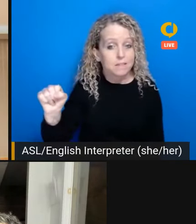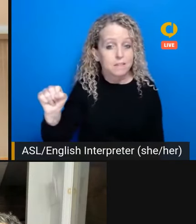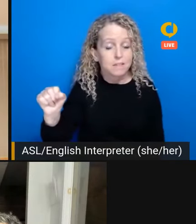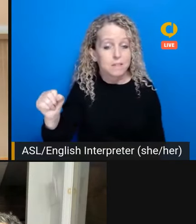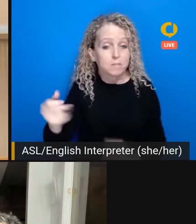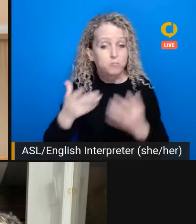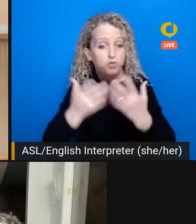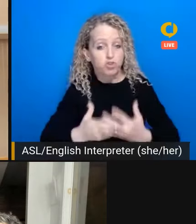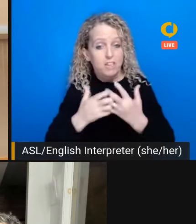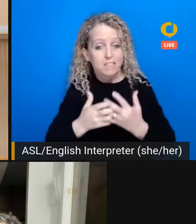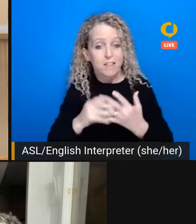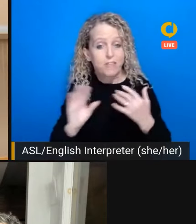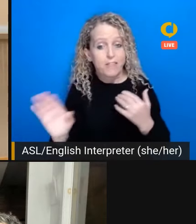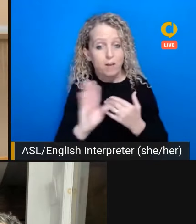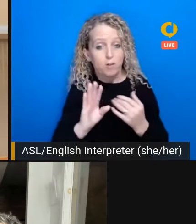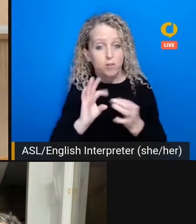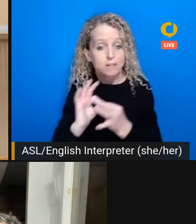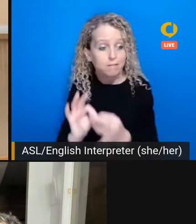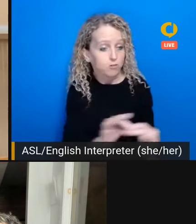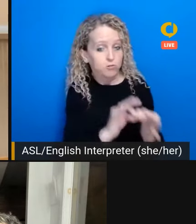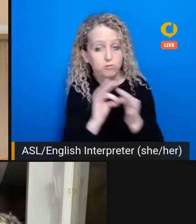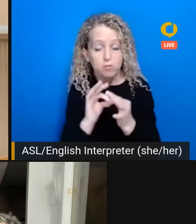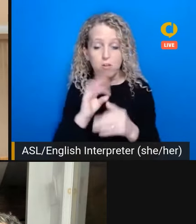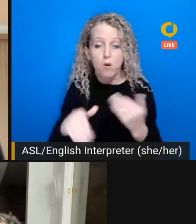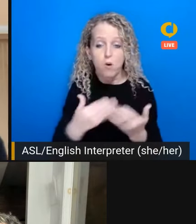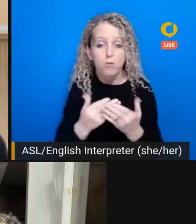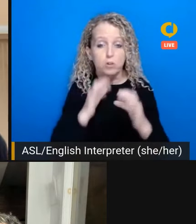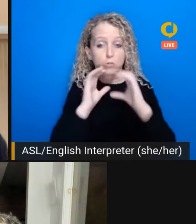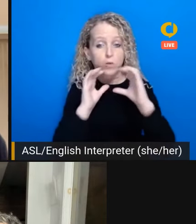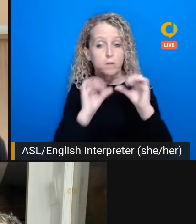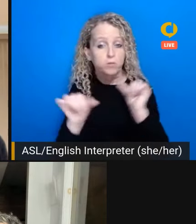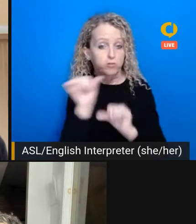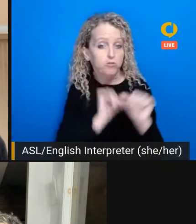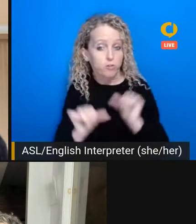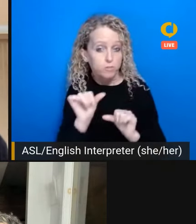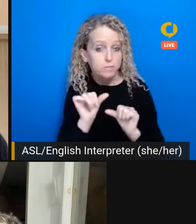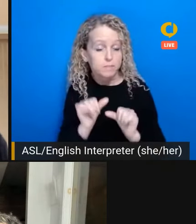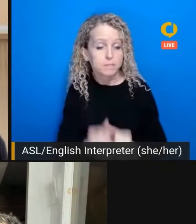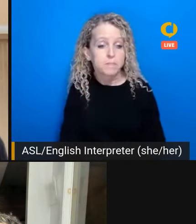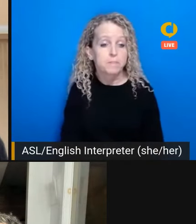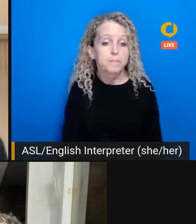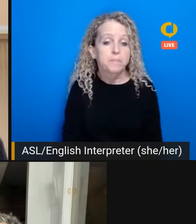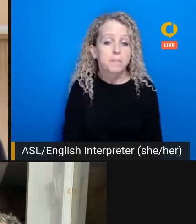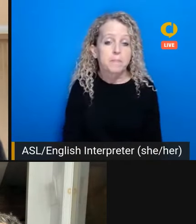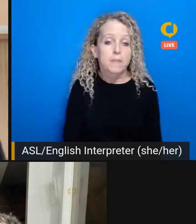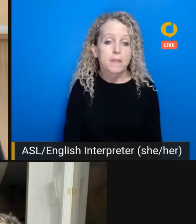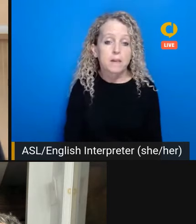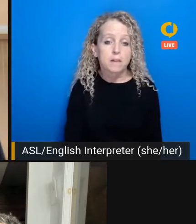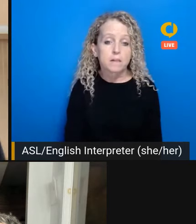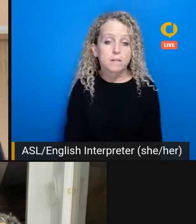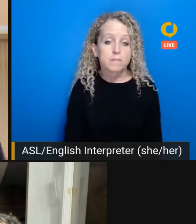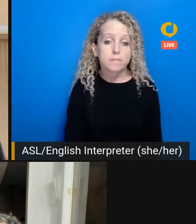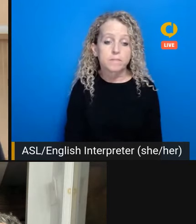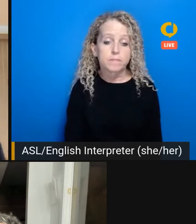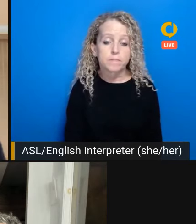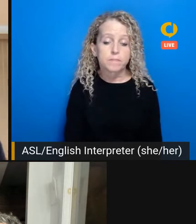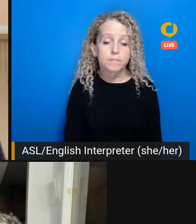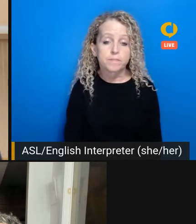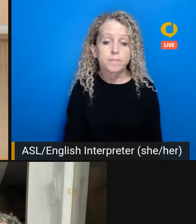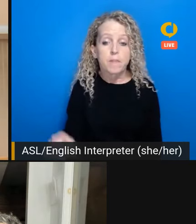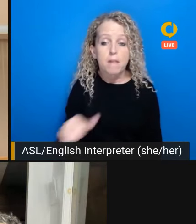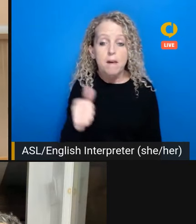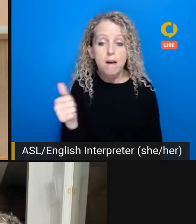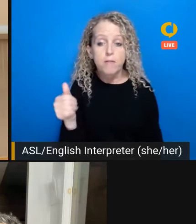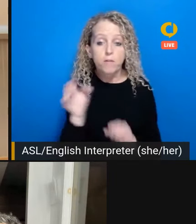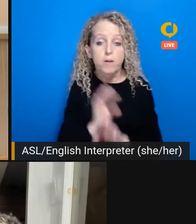connections, and they are communicating with each other. Now, another important thing is the quality of service in this